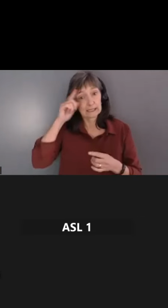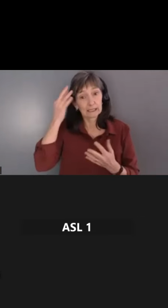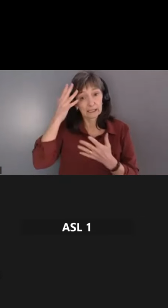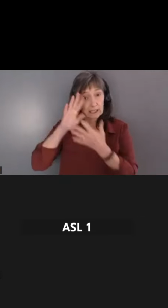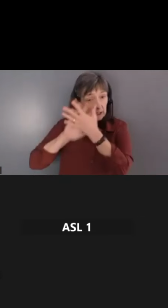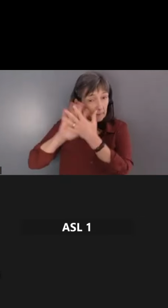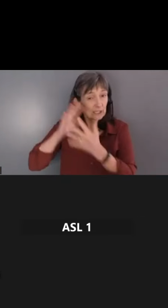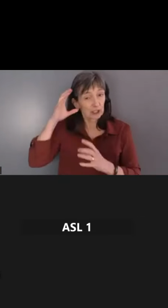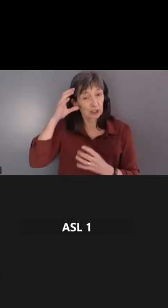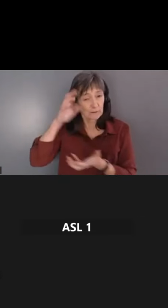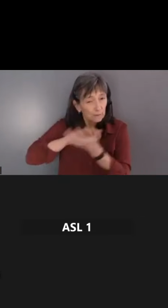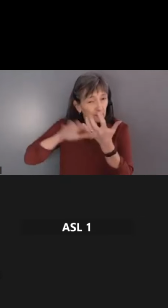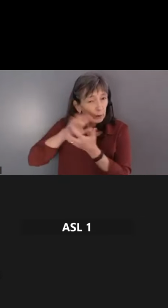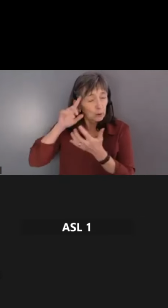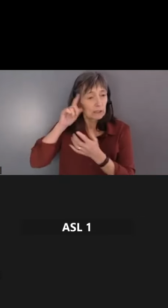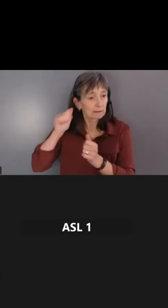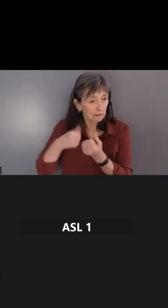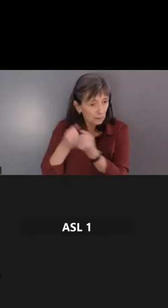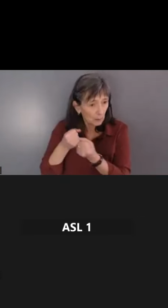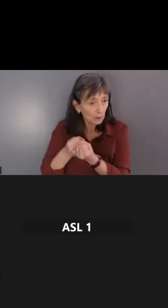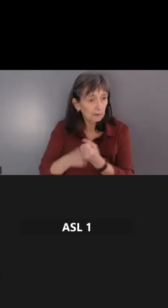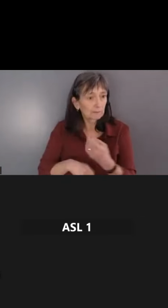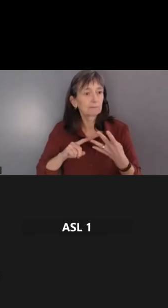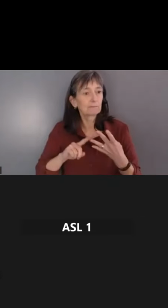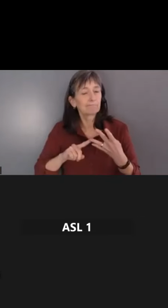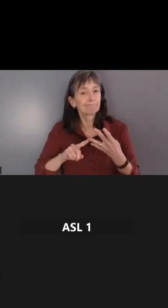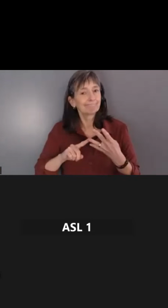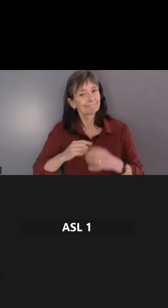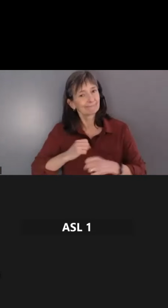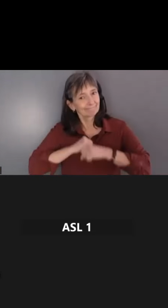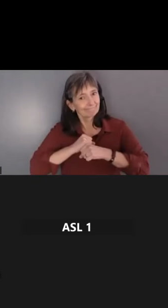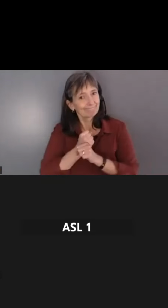promoting safety, supporting people's activities of daily living.